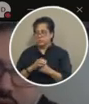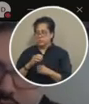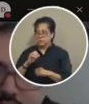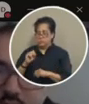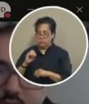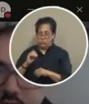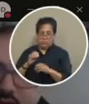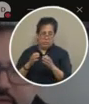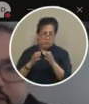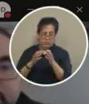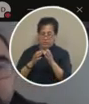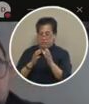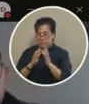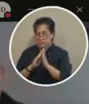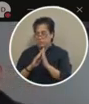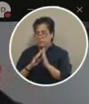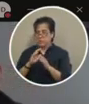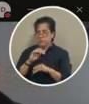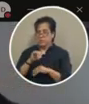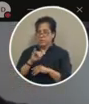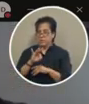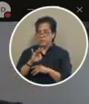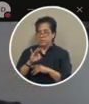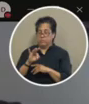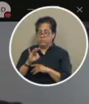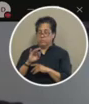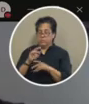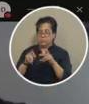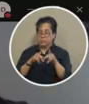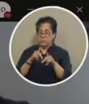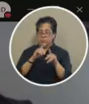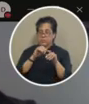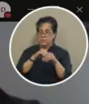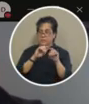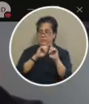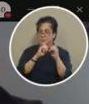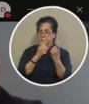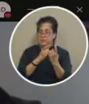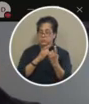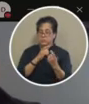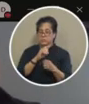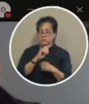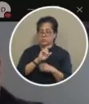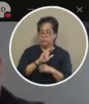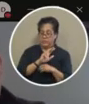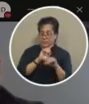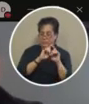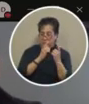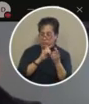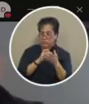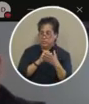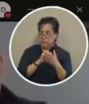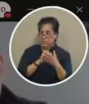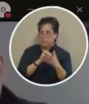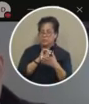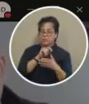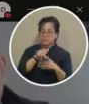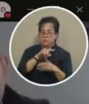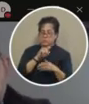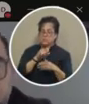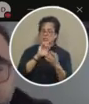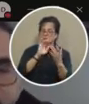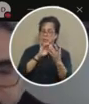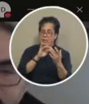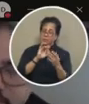so again, I implore Representative Rivera, if there's constituents in Representative Hernandez's district, to have them reach out to